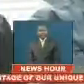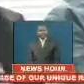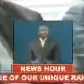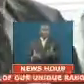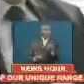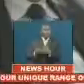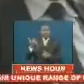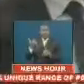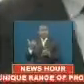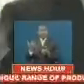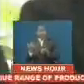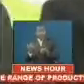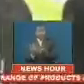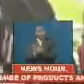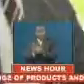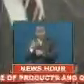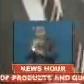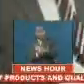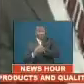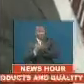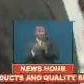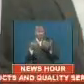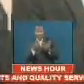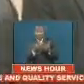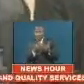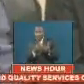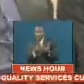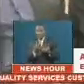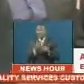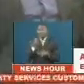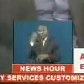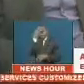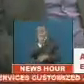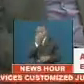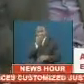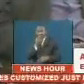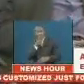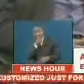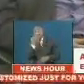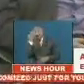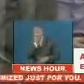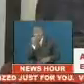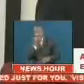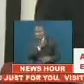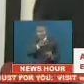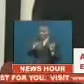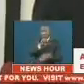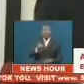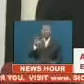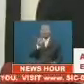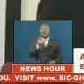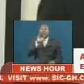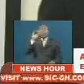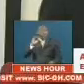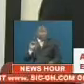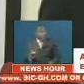Most of Ghana's foreign direct investment is from the European Union. The region accounts for 30% of the country's total trade internationally,